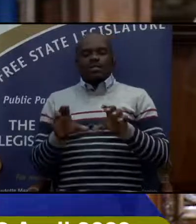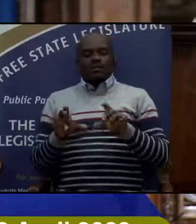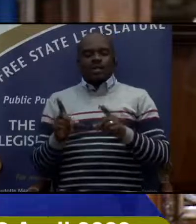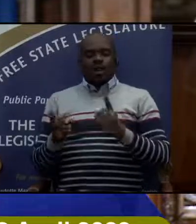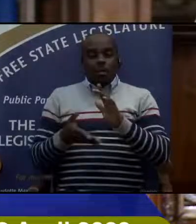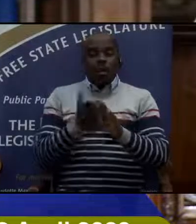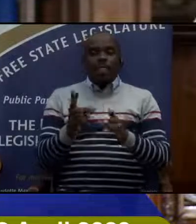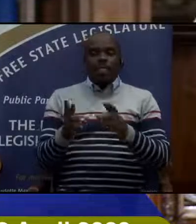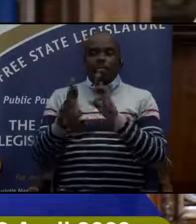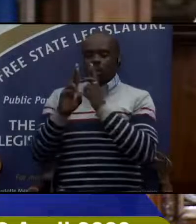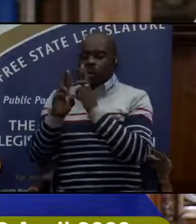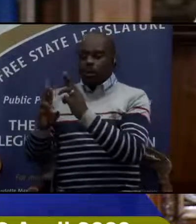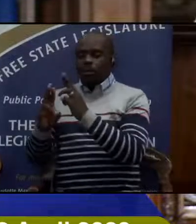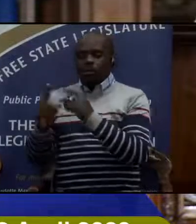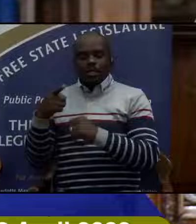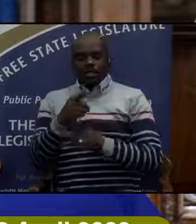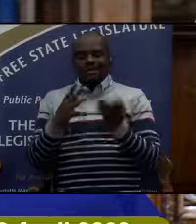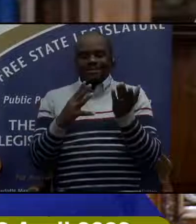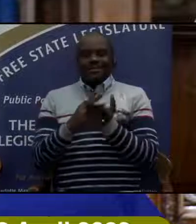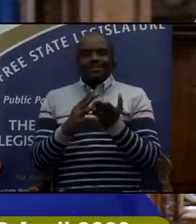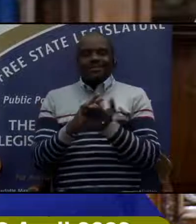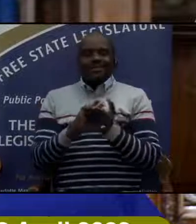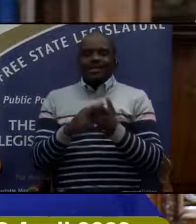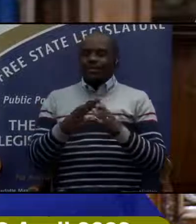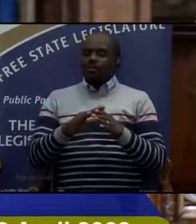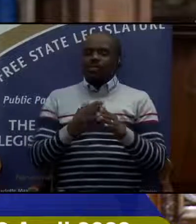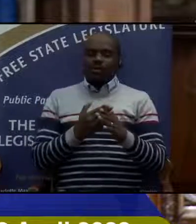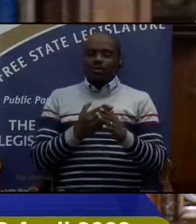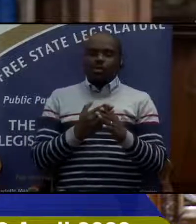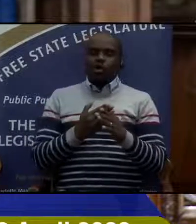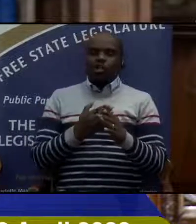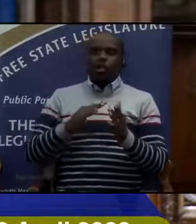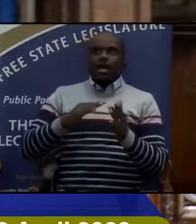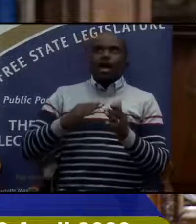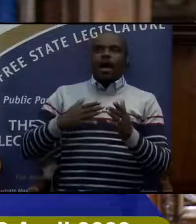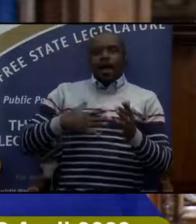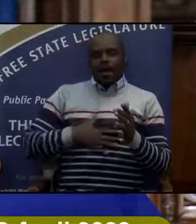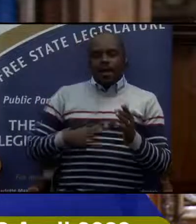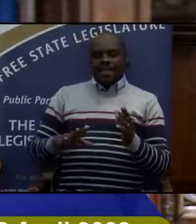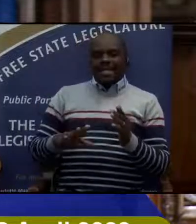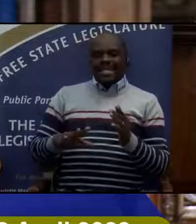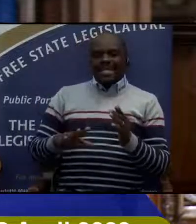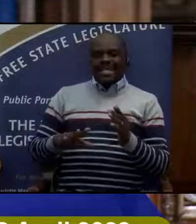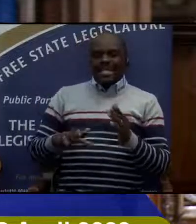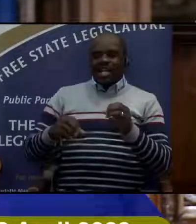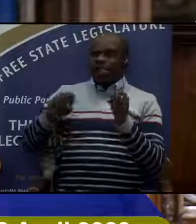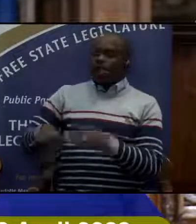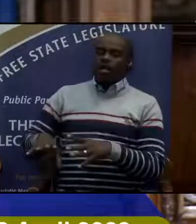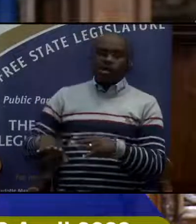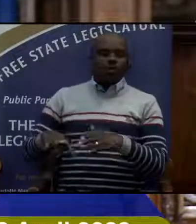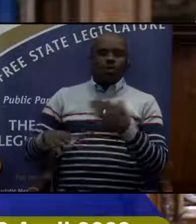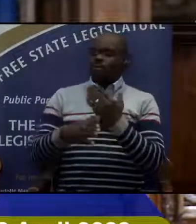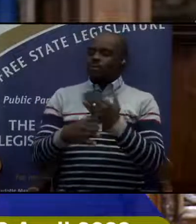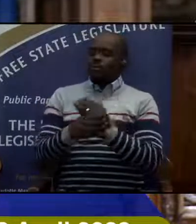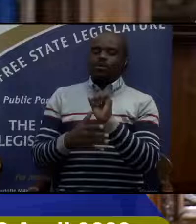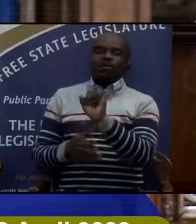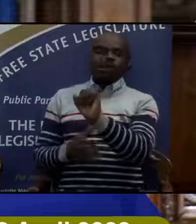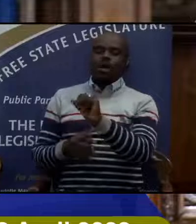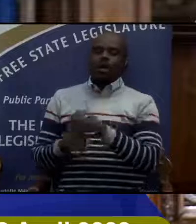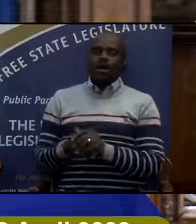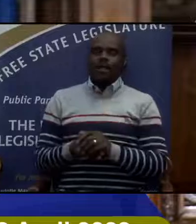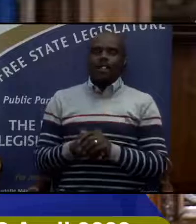bad situation it is. Come up plasing over to Moba Pilanti. So let's prioritize a commission on